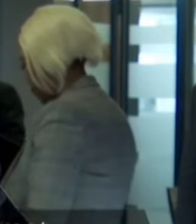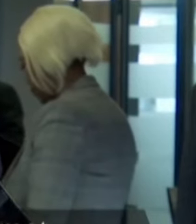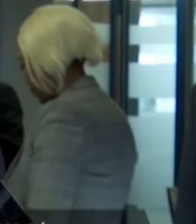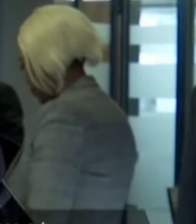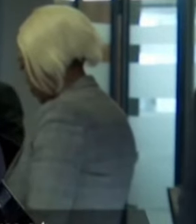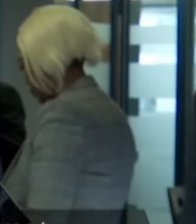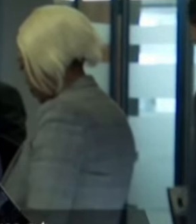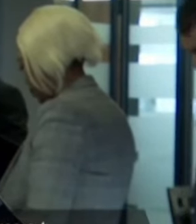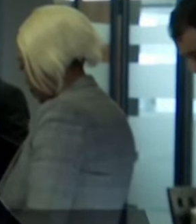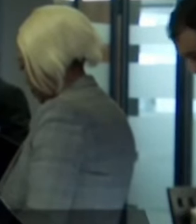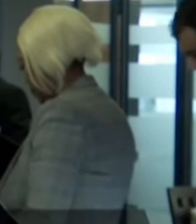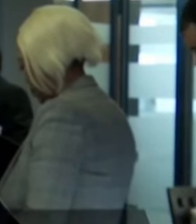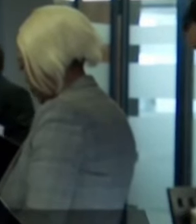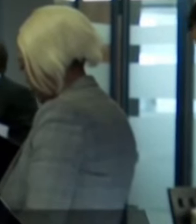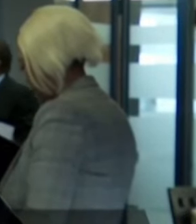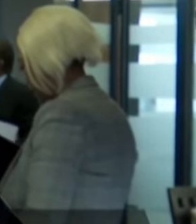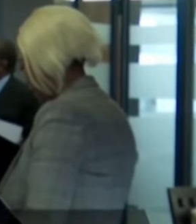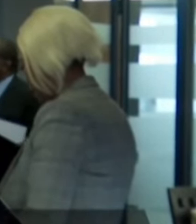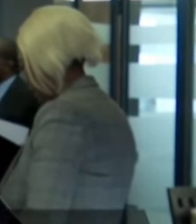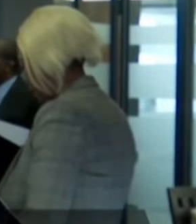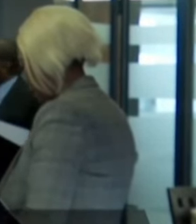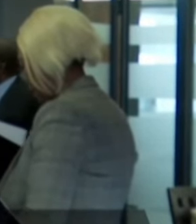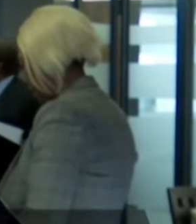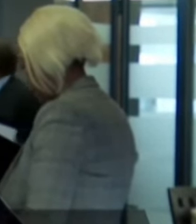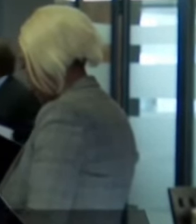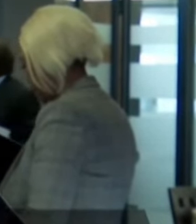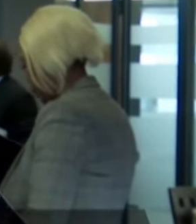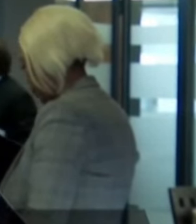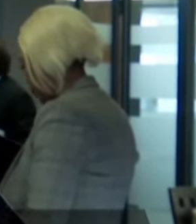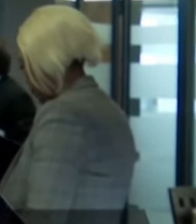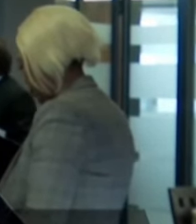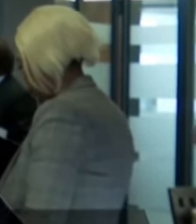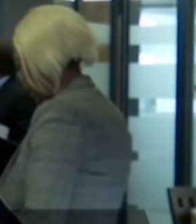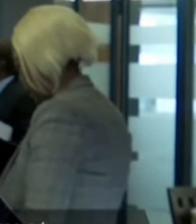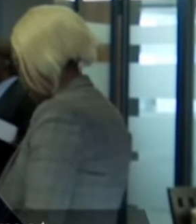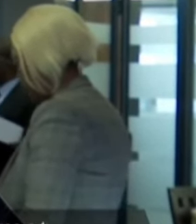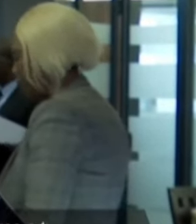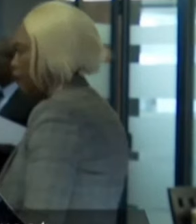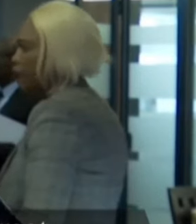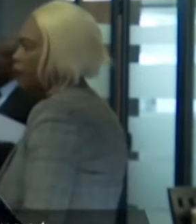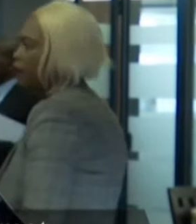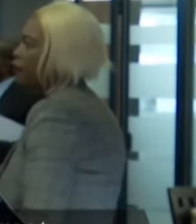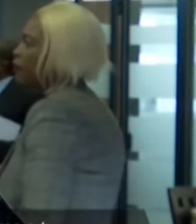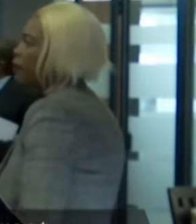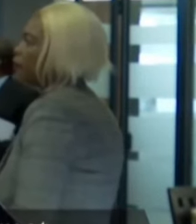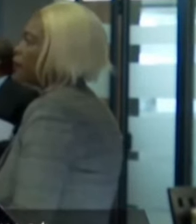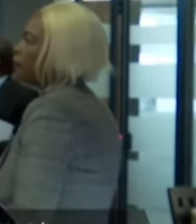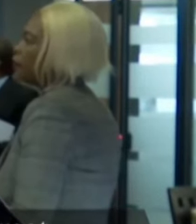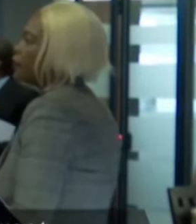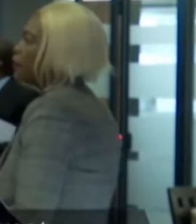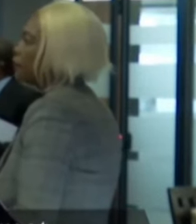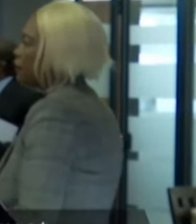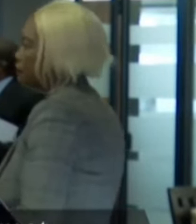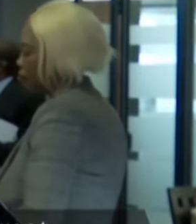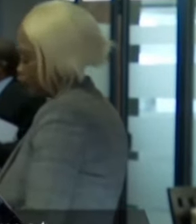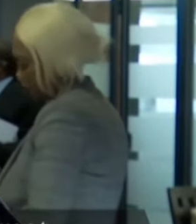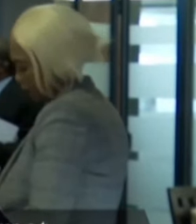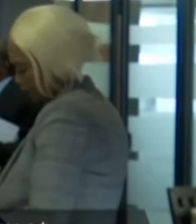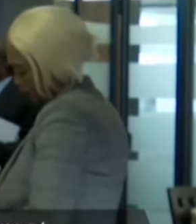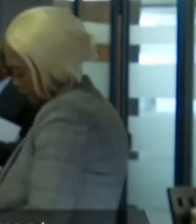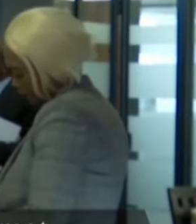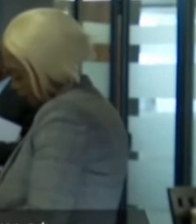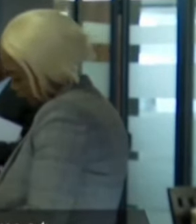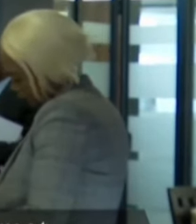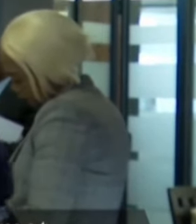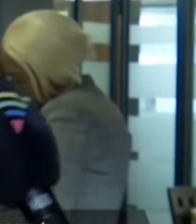fighter, a fantastic personality, and someone who has had a sterling role in the history of